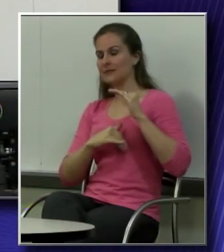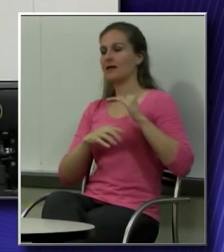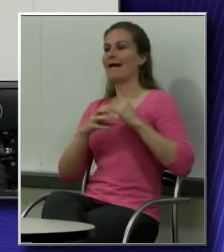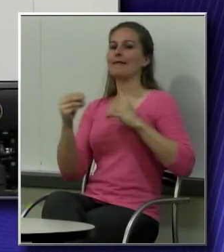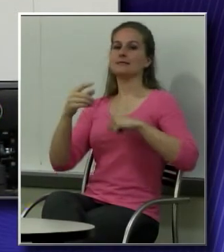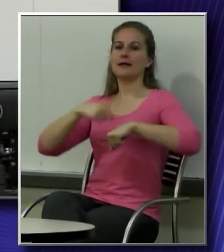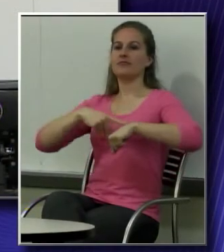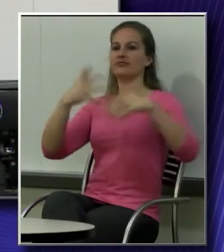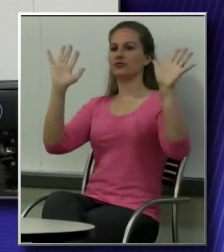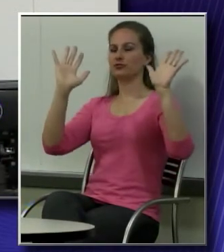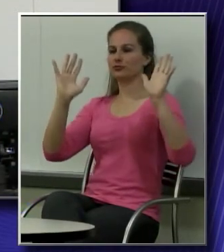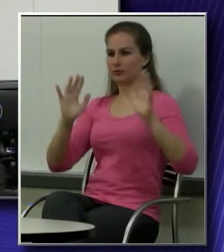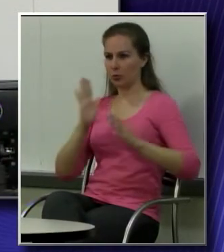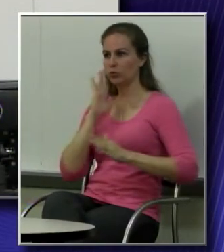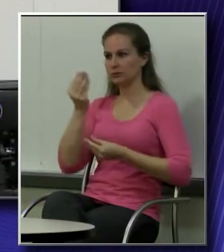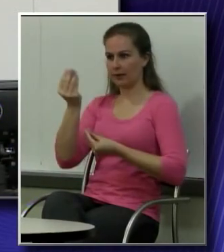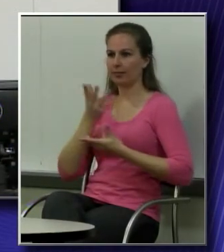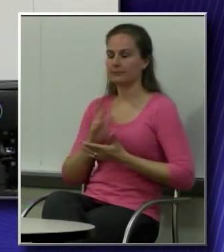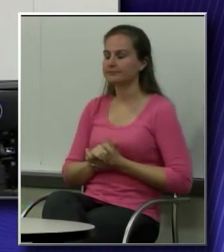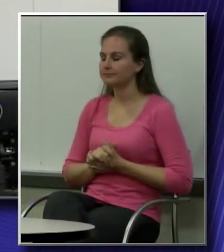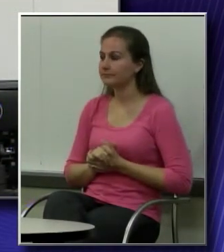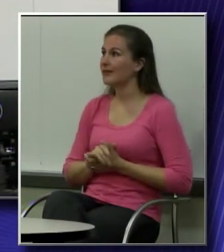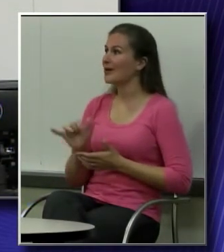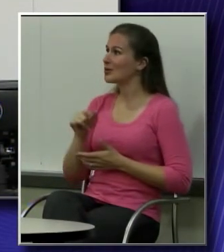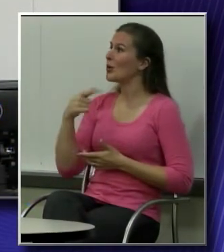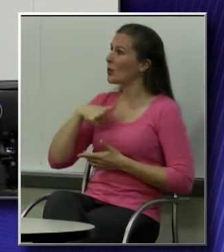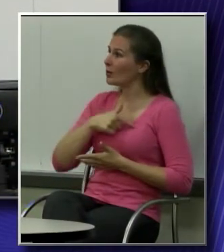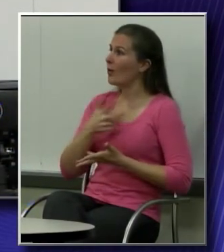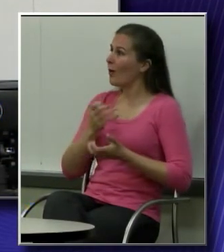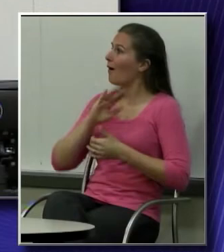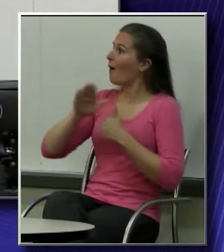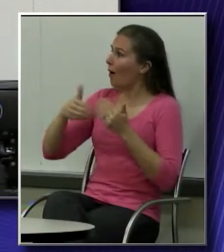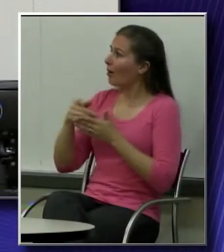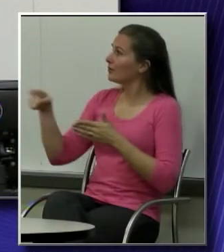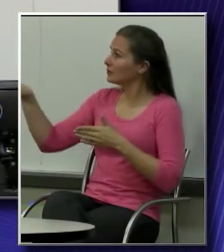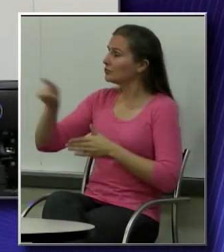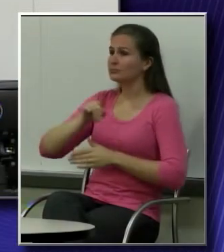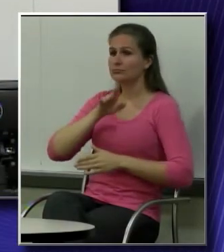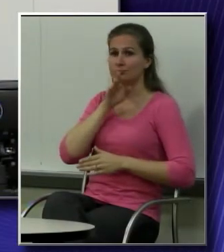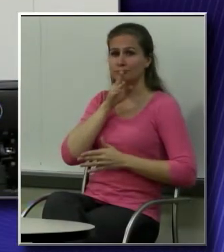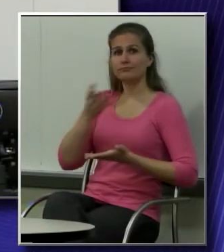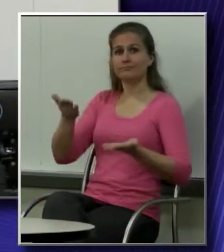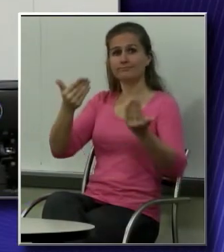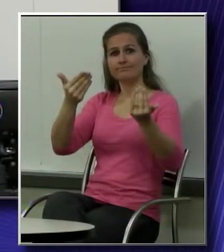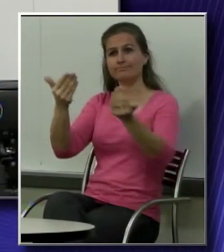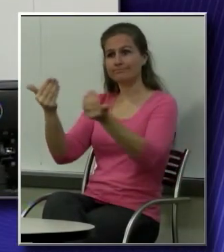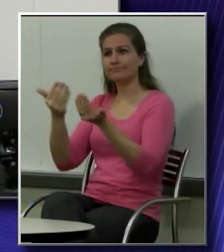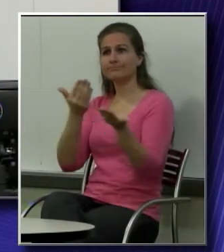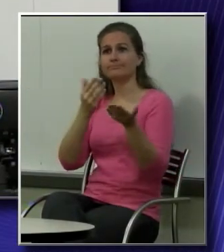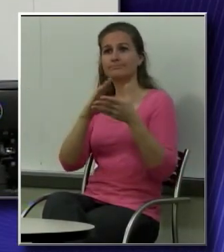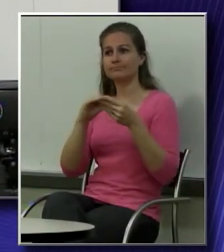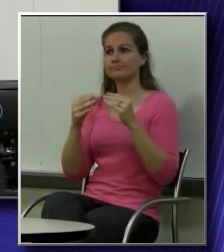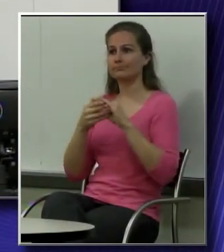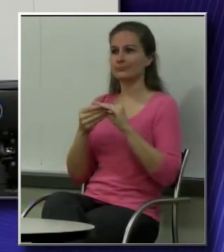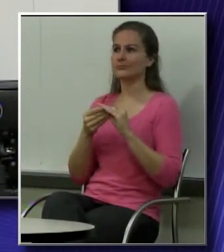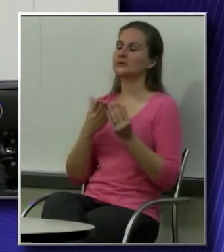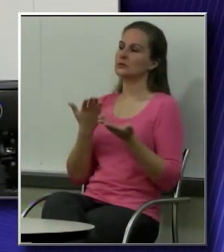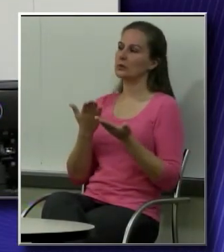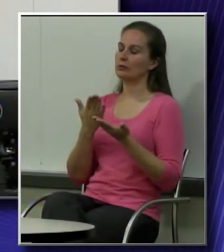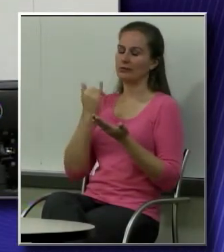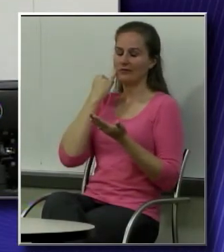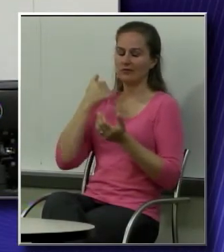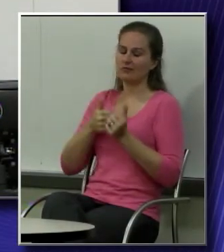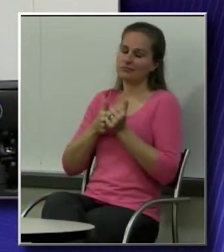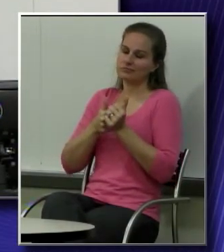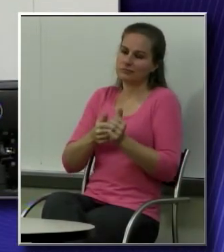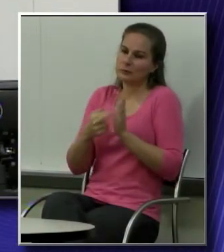We want to provide as many of you as possible an opportunity to speak tonight, And following a few simple ground rules will help us